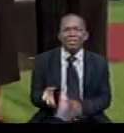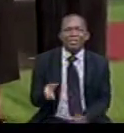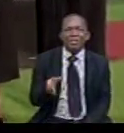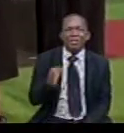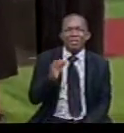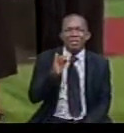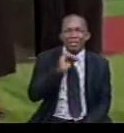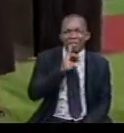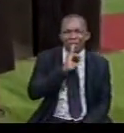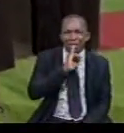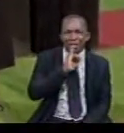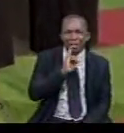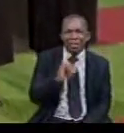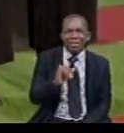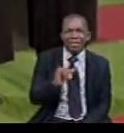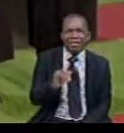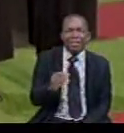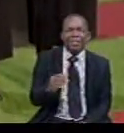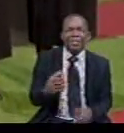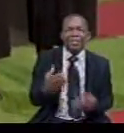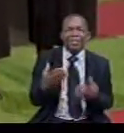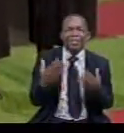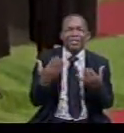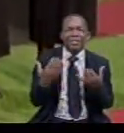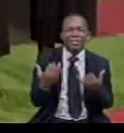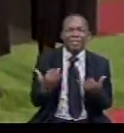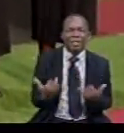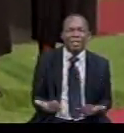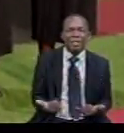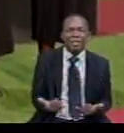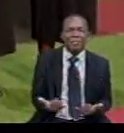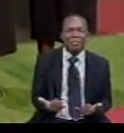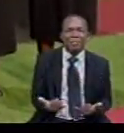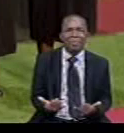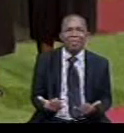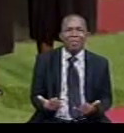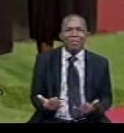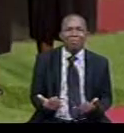For the last time, pour your love on him.